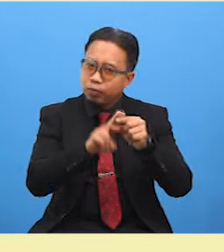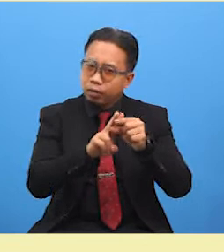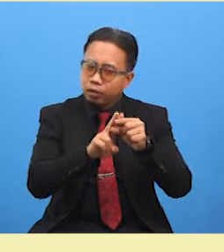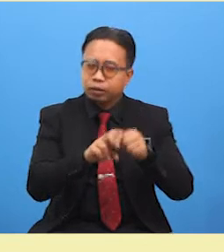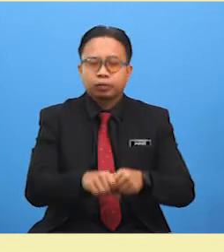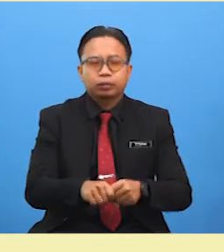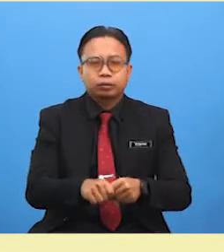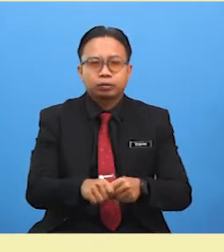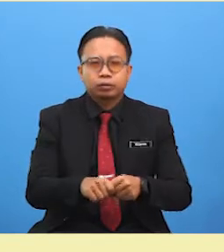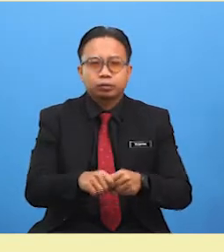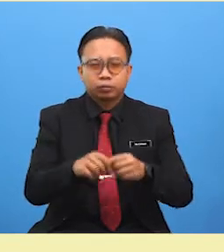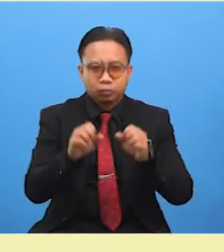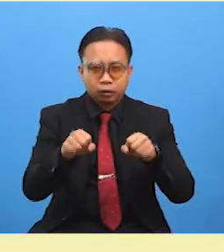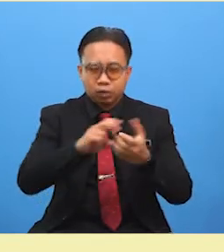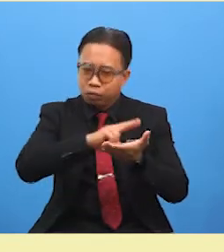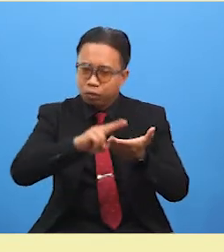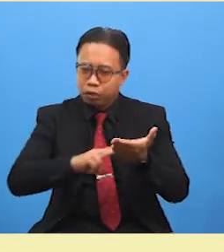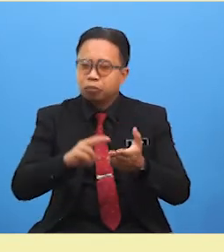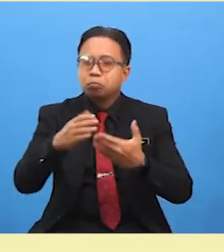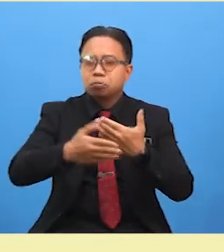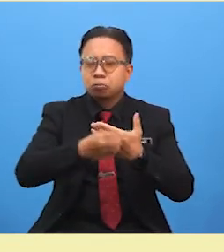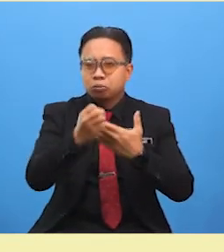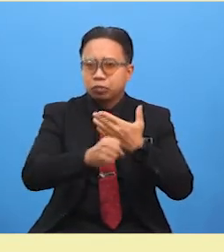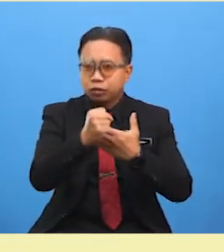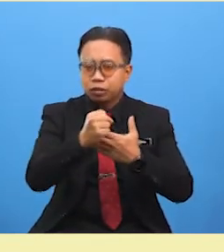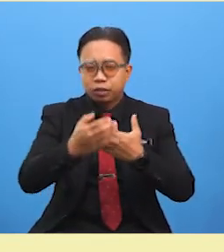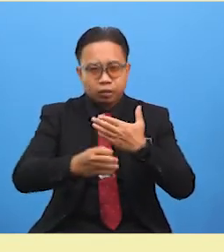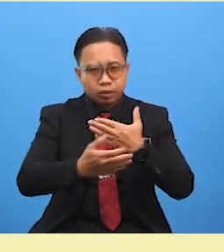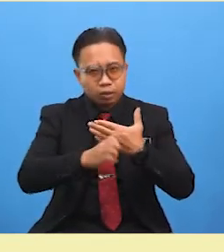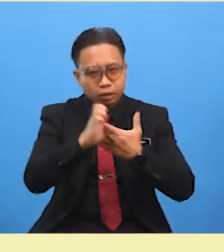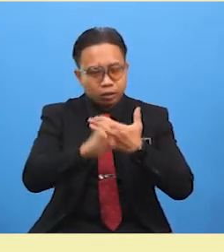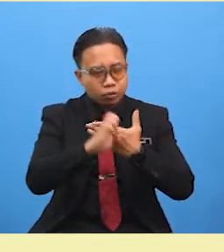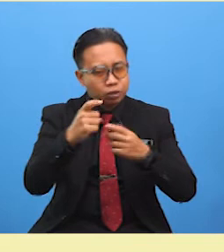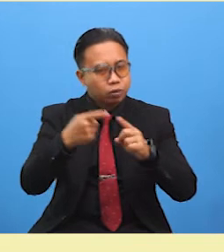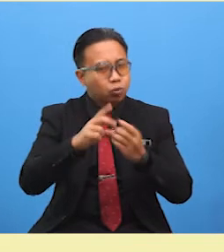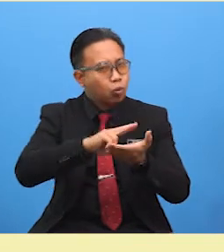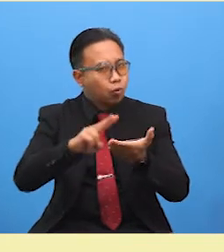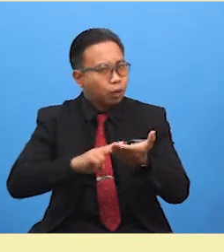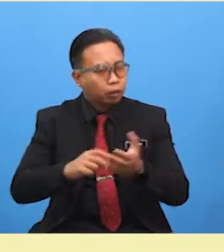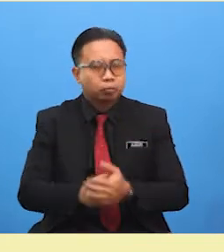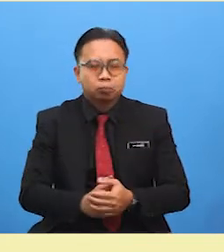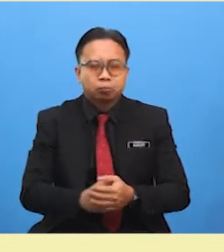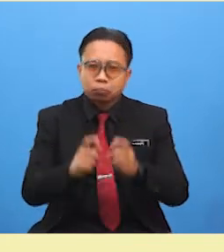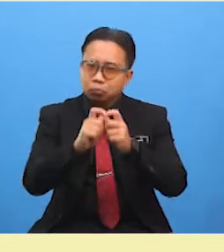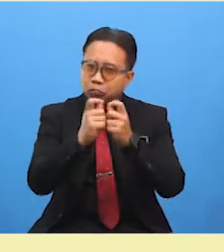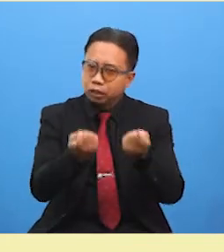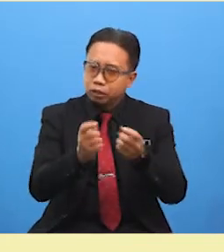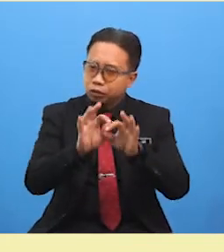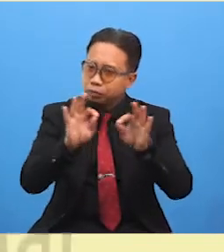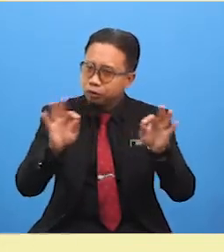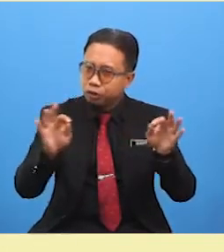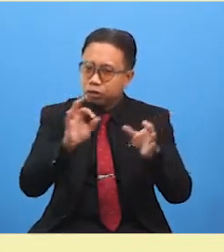of any reading comprehension. It makes it easier for you to read. It doesn't matter if it's just a text message or even a